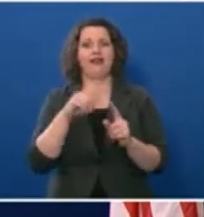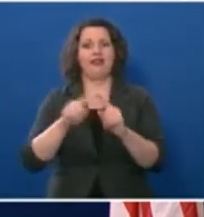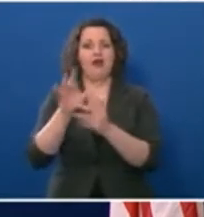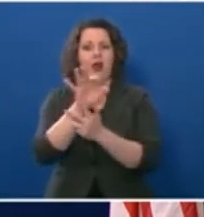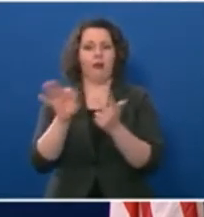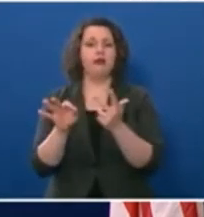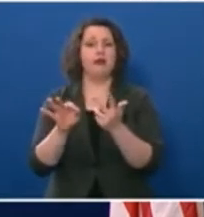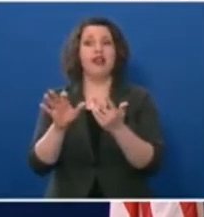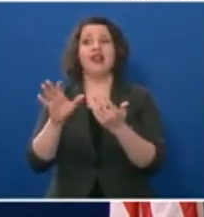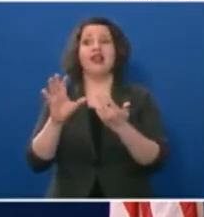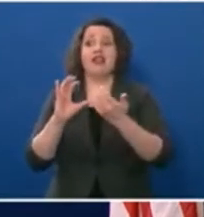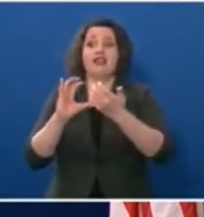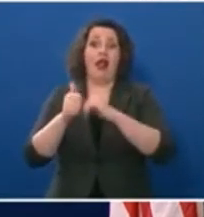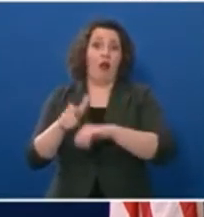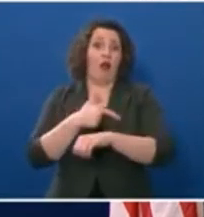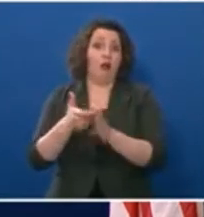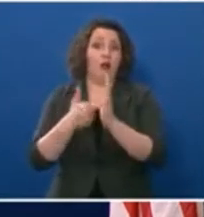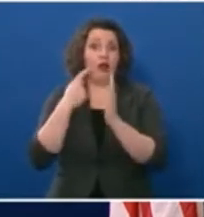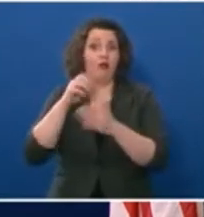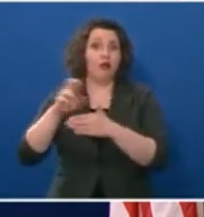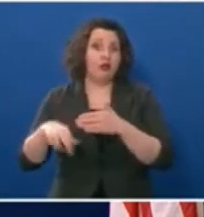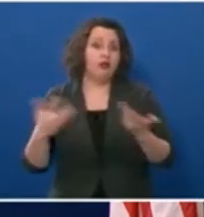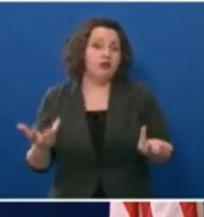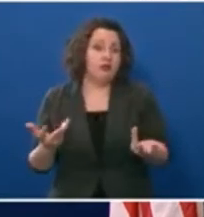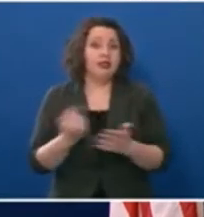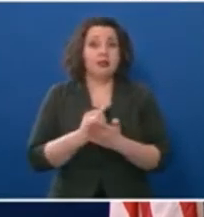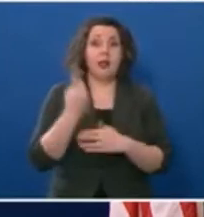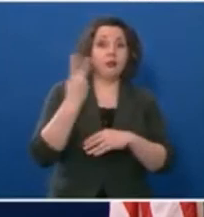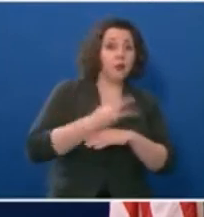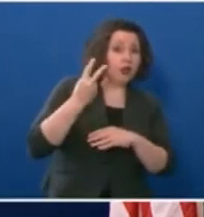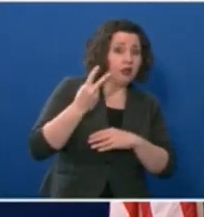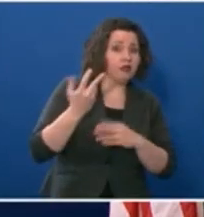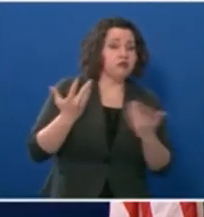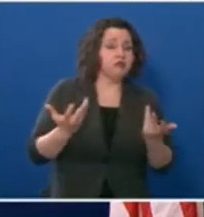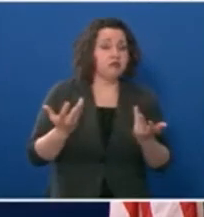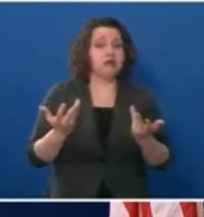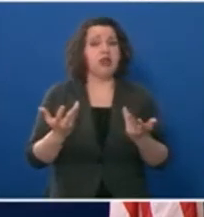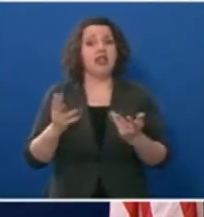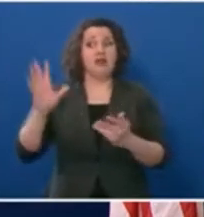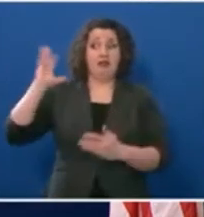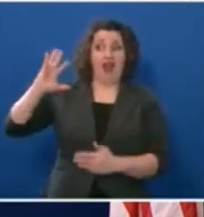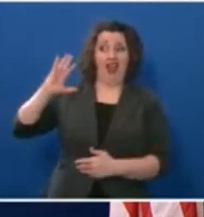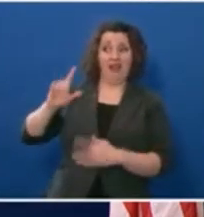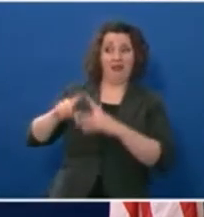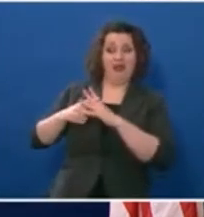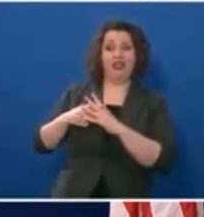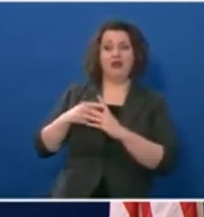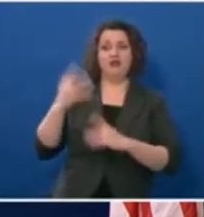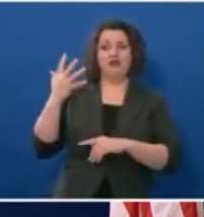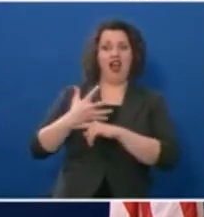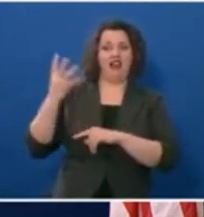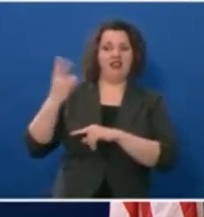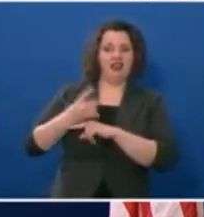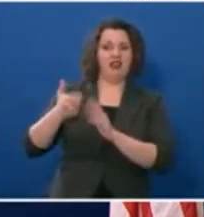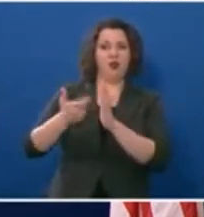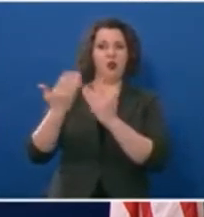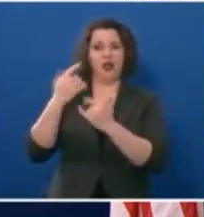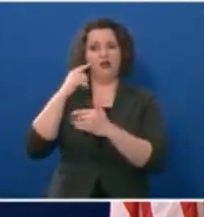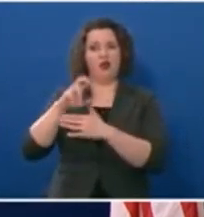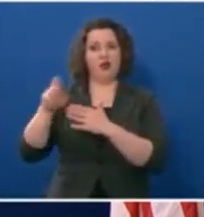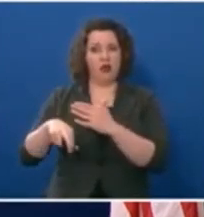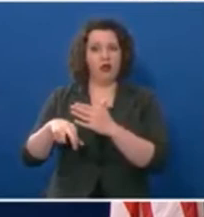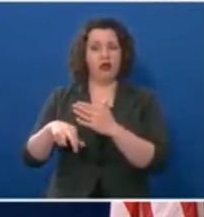state hygienic lab. Sometimes it's 2 days. At the beginning, it was 5 to 7 days when they used the national